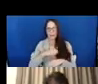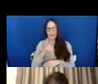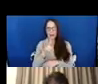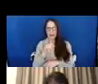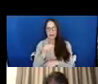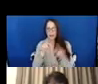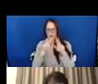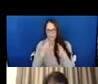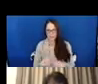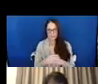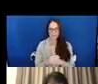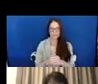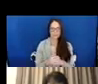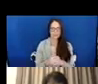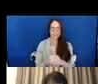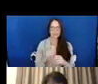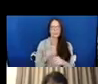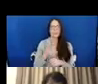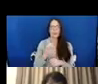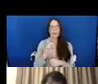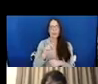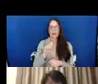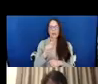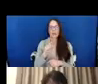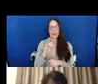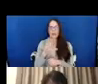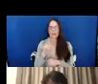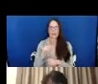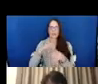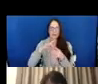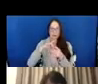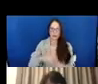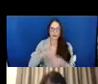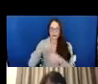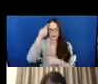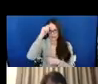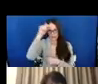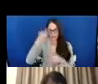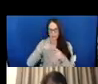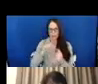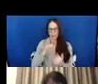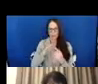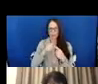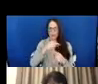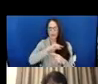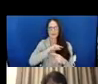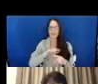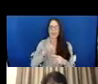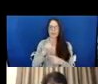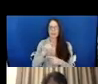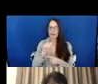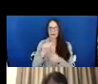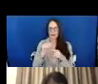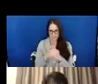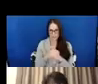constructivist grounded theory approach to data analysis was used to